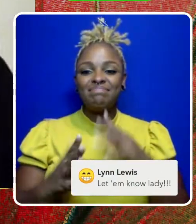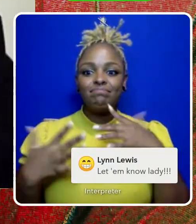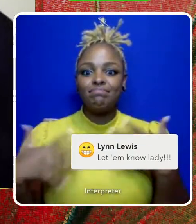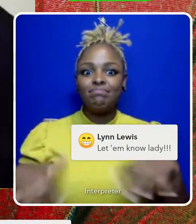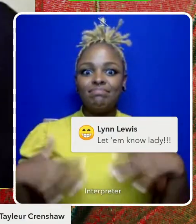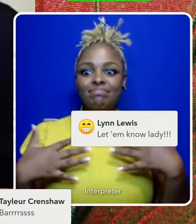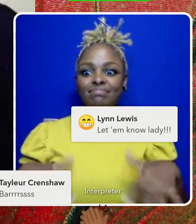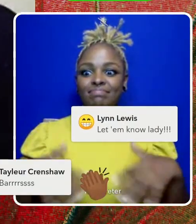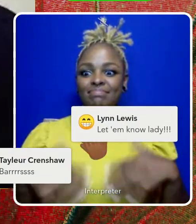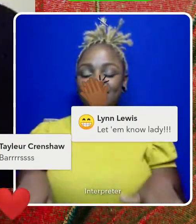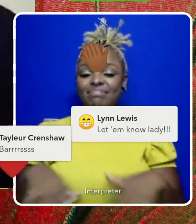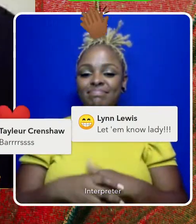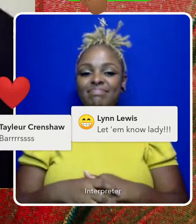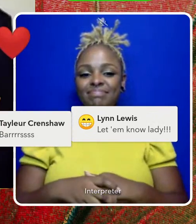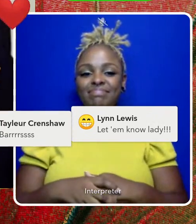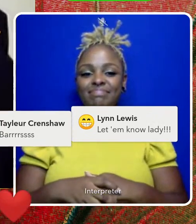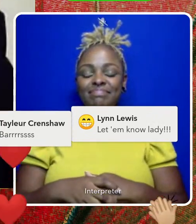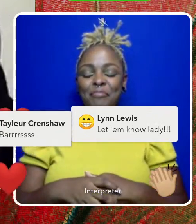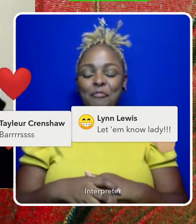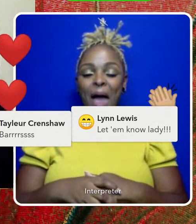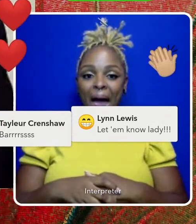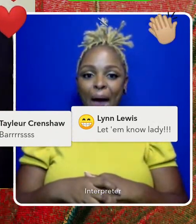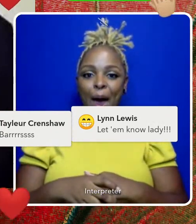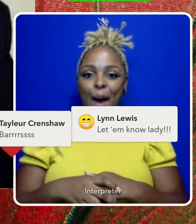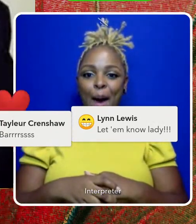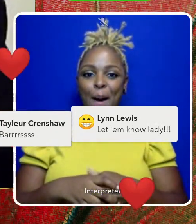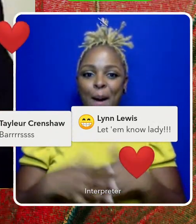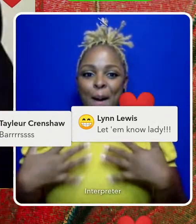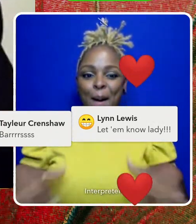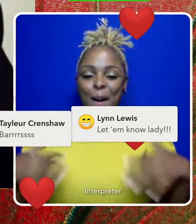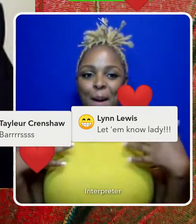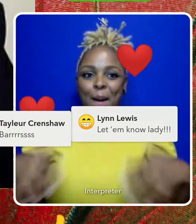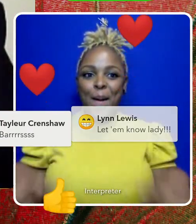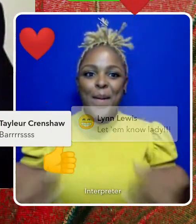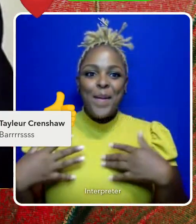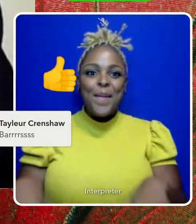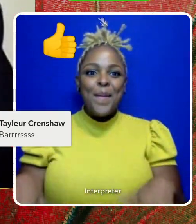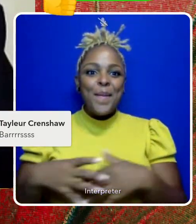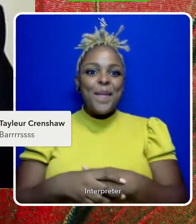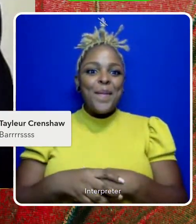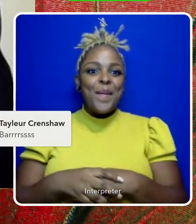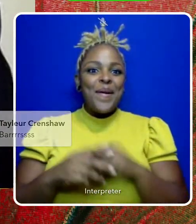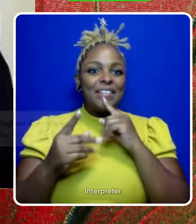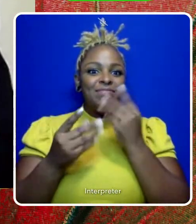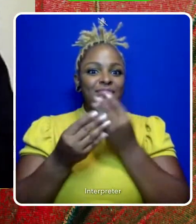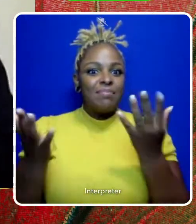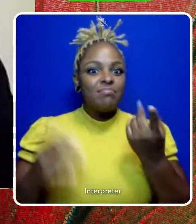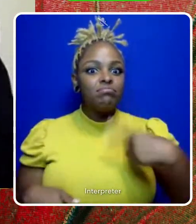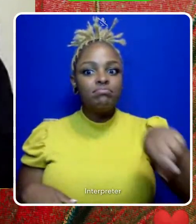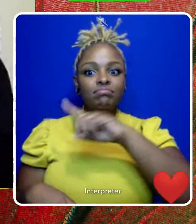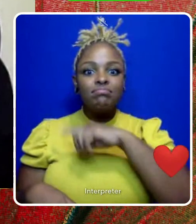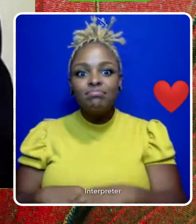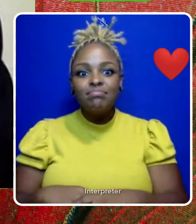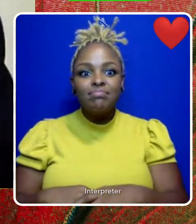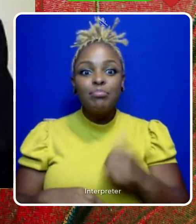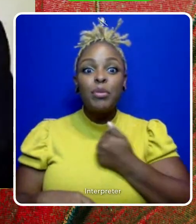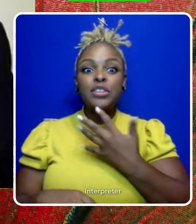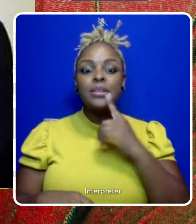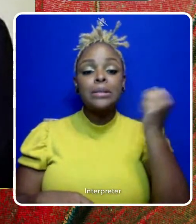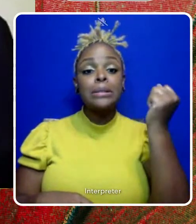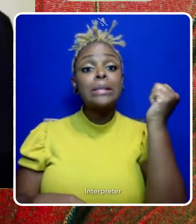Wow. Wow. Wow. Wow. When I tell you all the poetry slam start, it's that, you